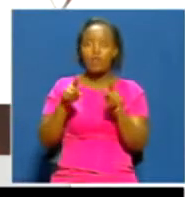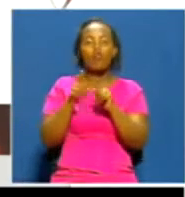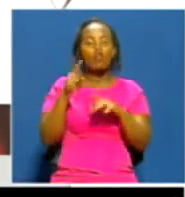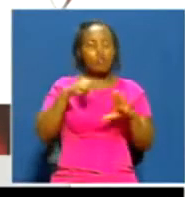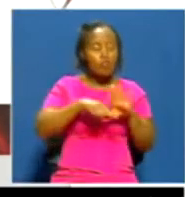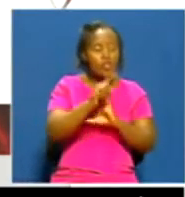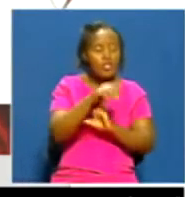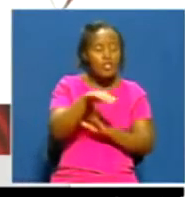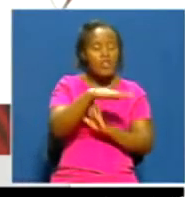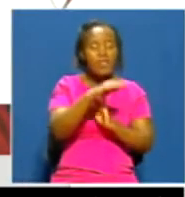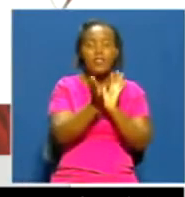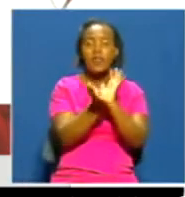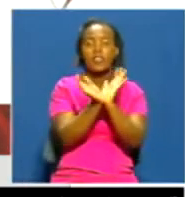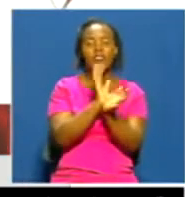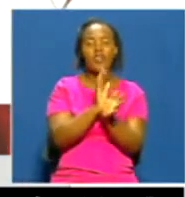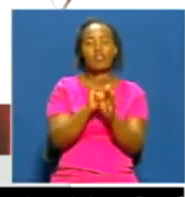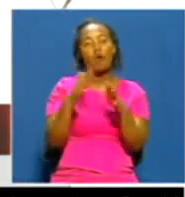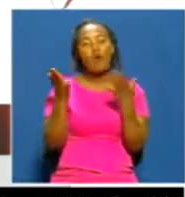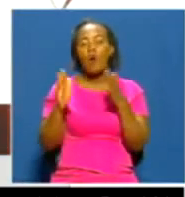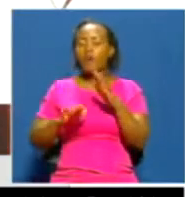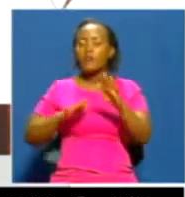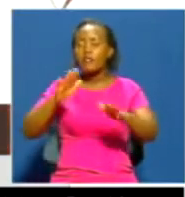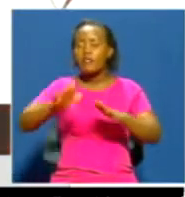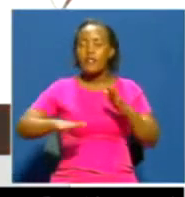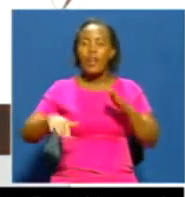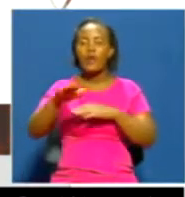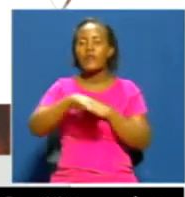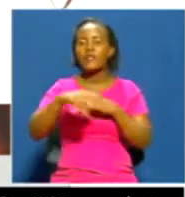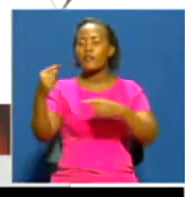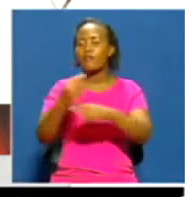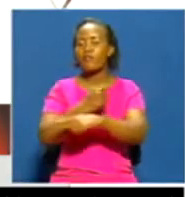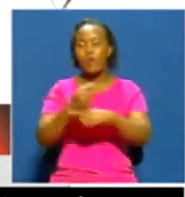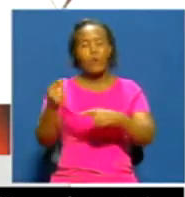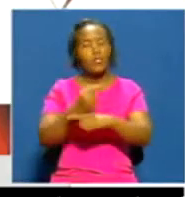or get to Nyayo Stadium if they're going for training. That facet for us is